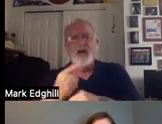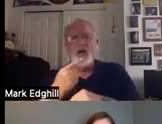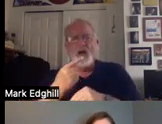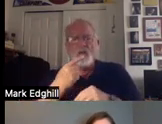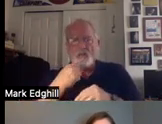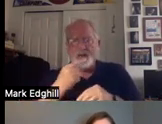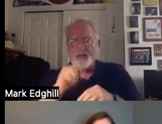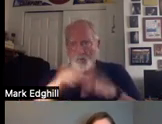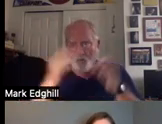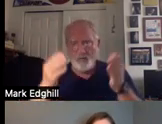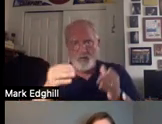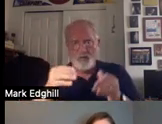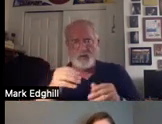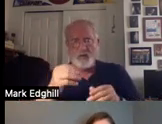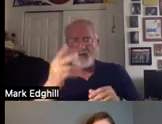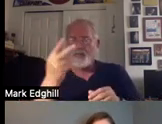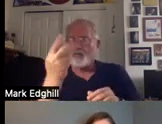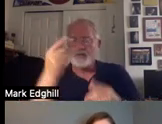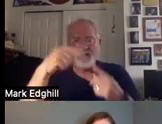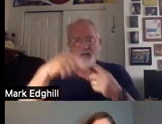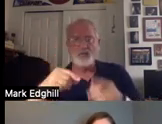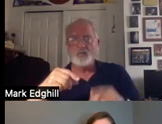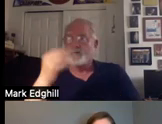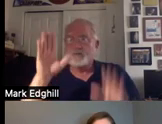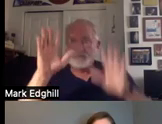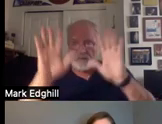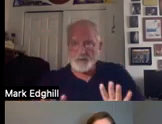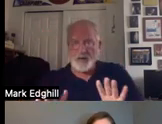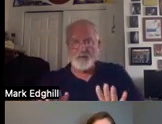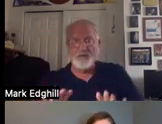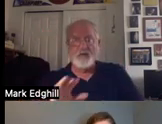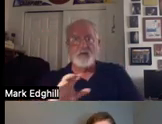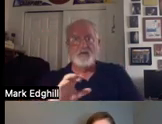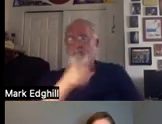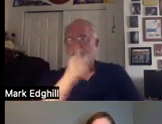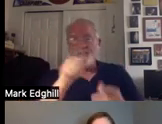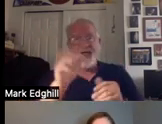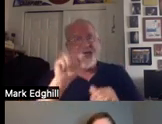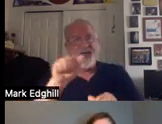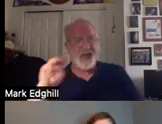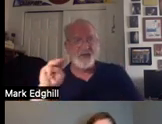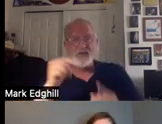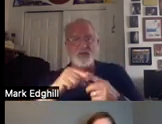museum here in St. Louis. It's open Thursday through Sunday,